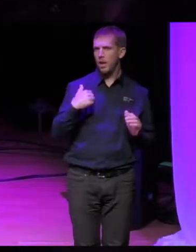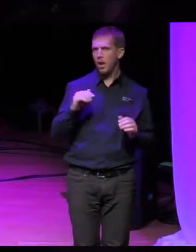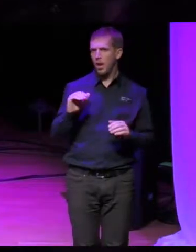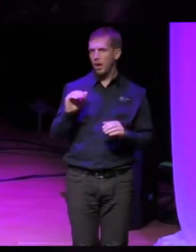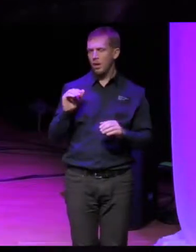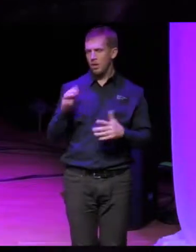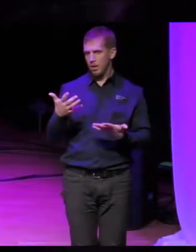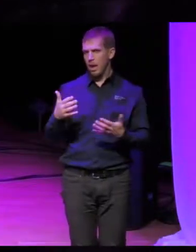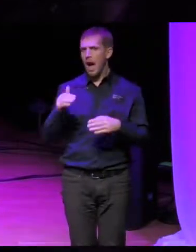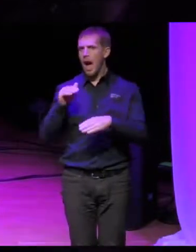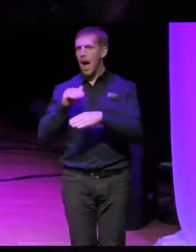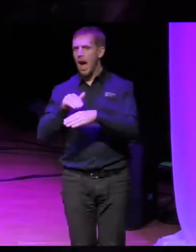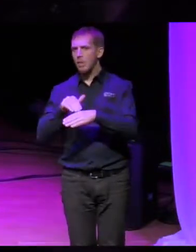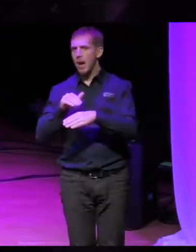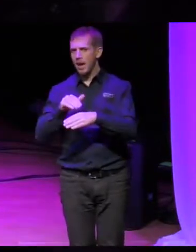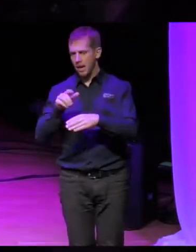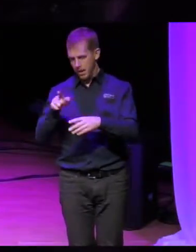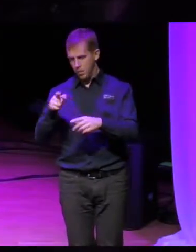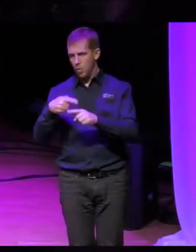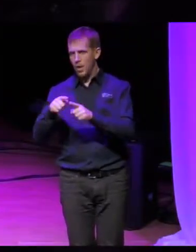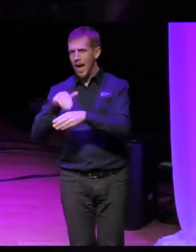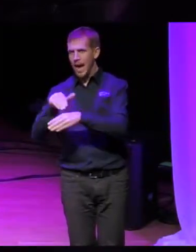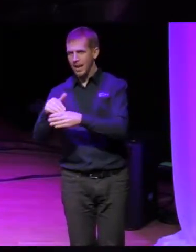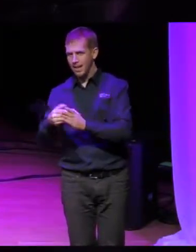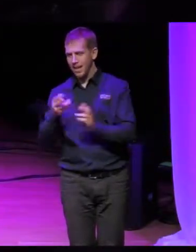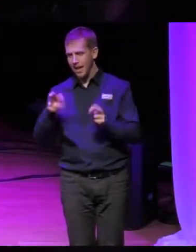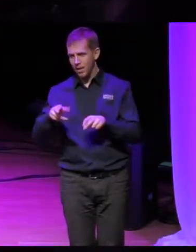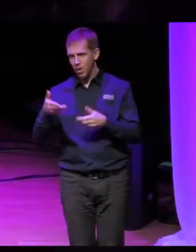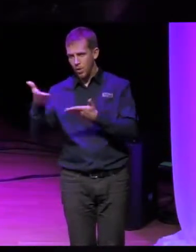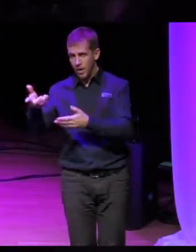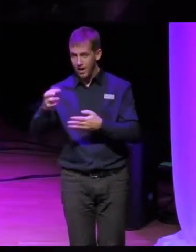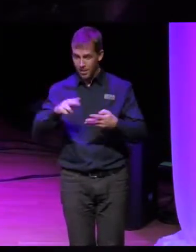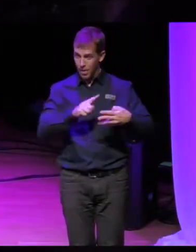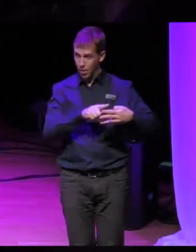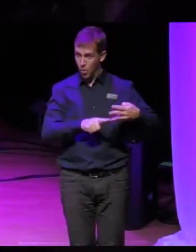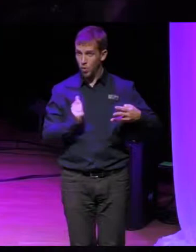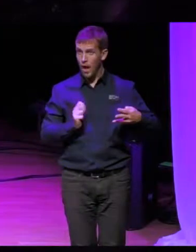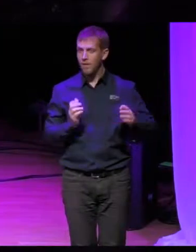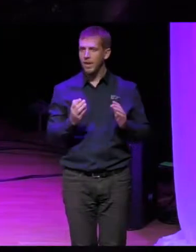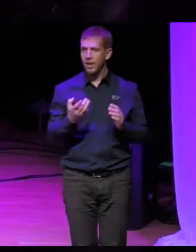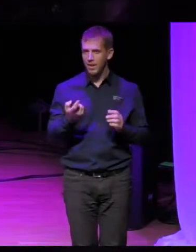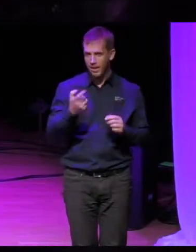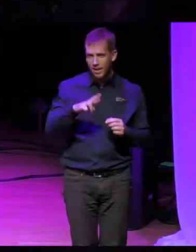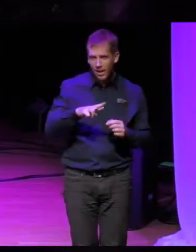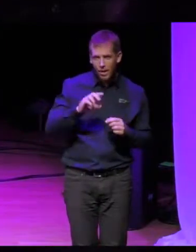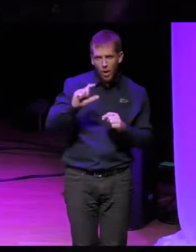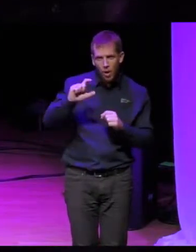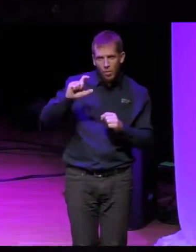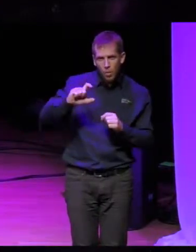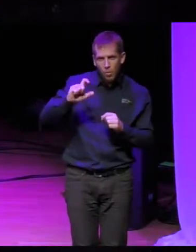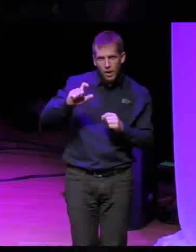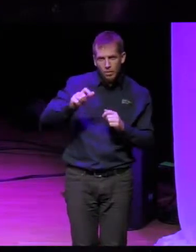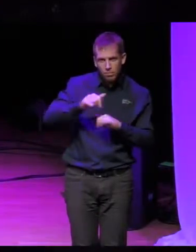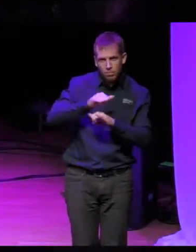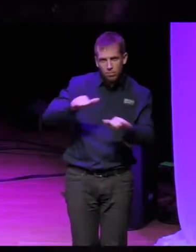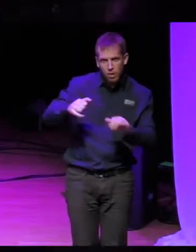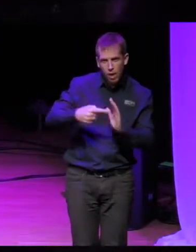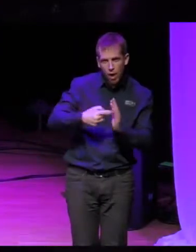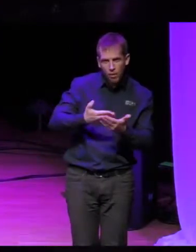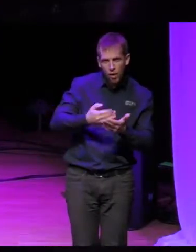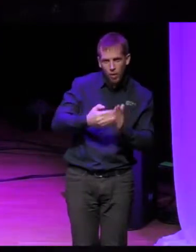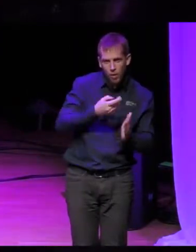a role in the travel ban litigation as well. Another frequently invoked amendment is the Fourth Amendment to the US